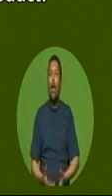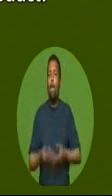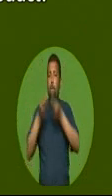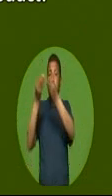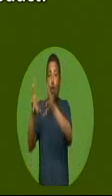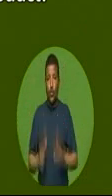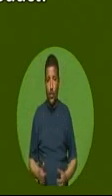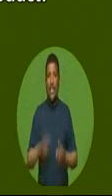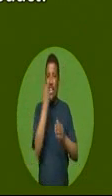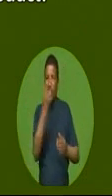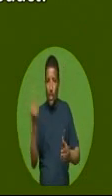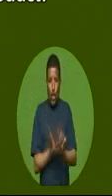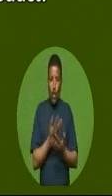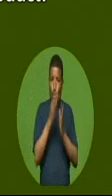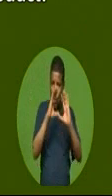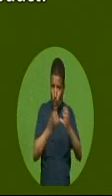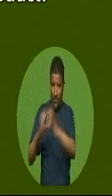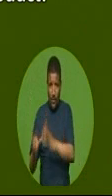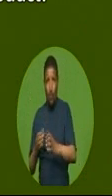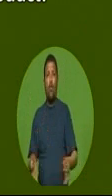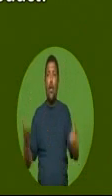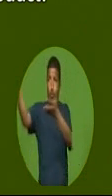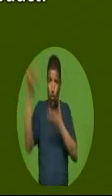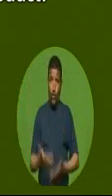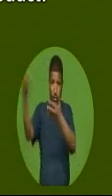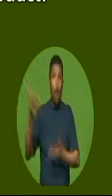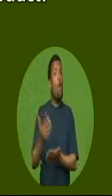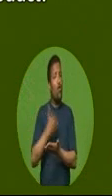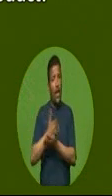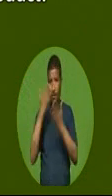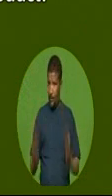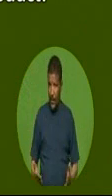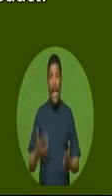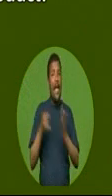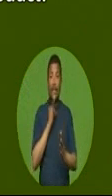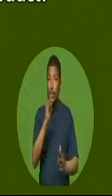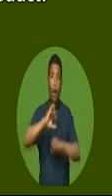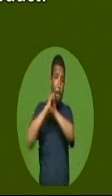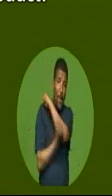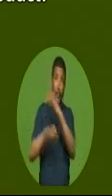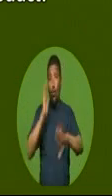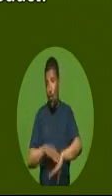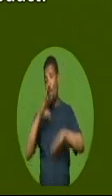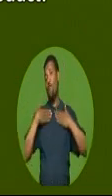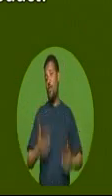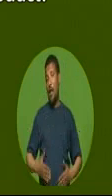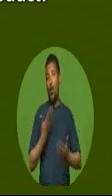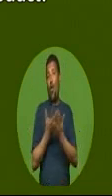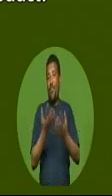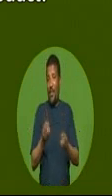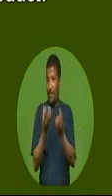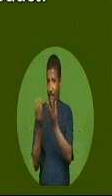imposed on each unit of an imported product. It is based on physical